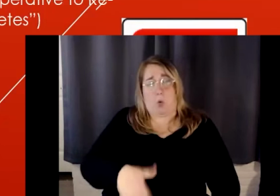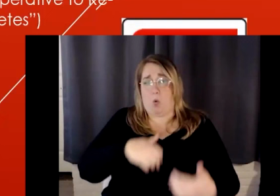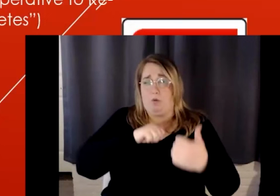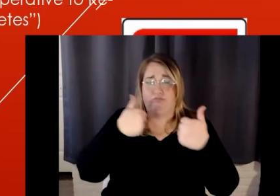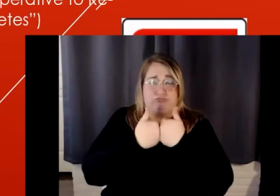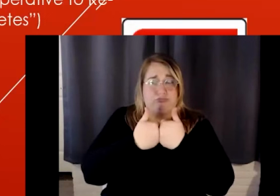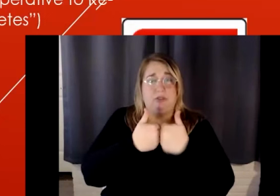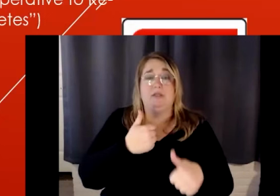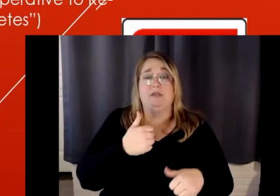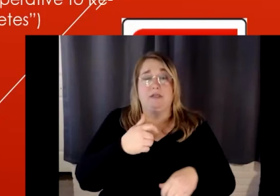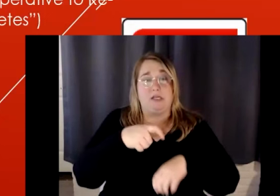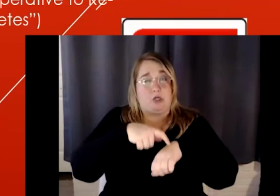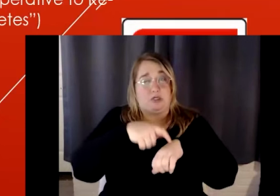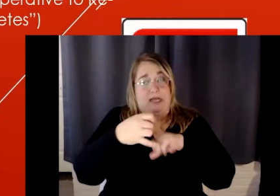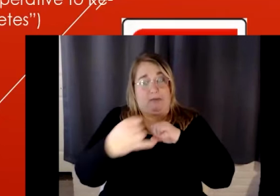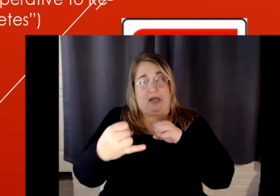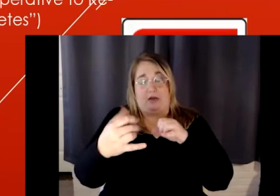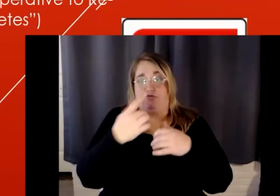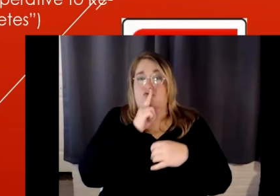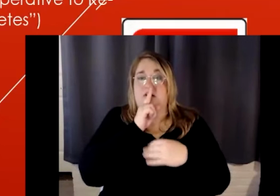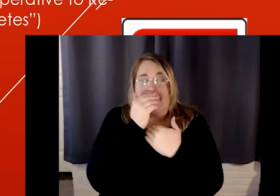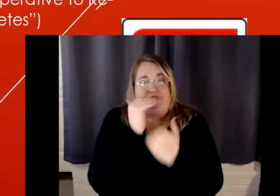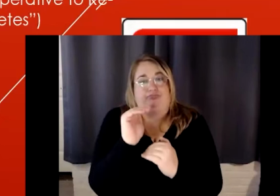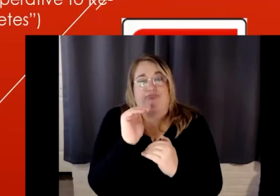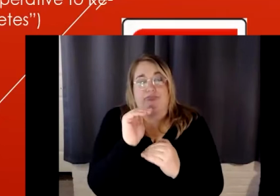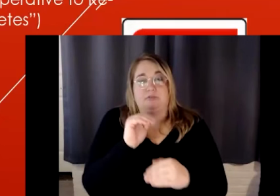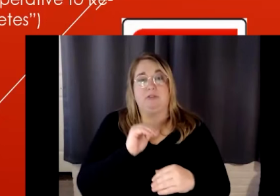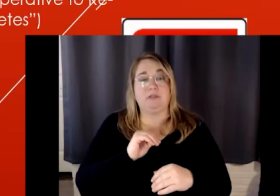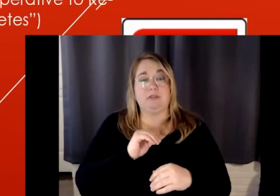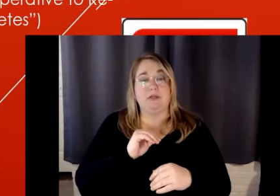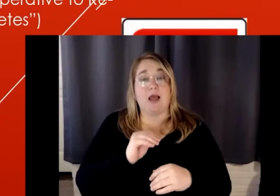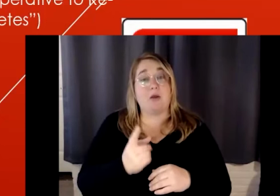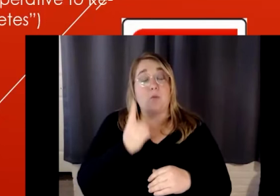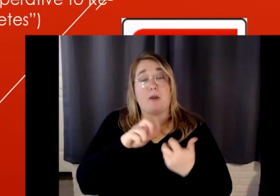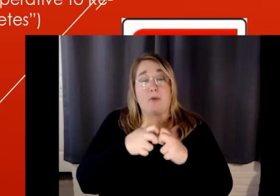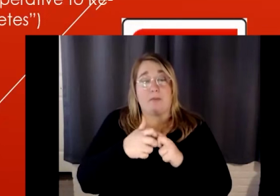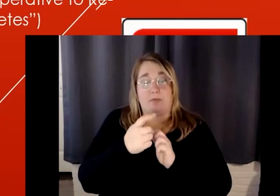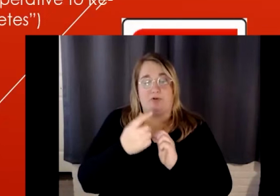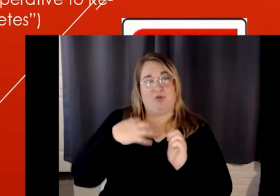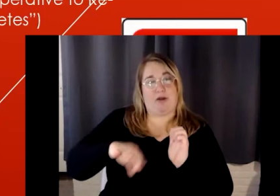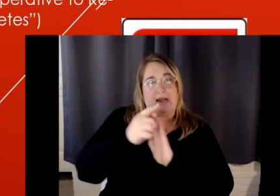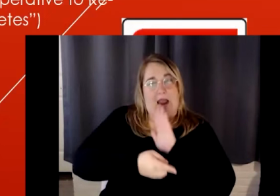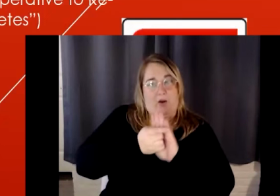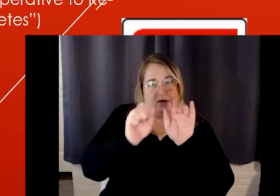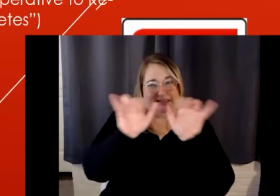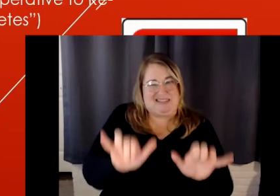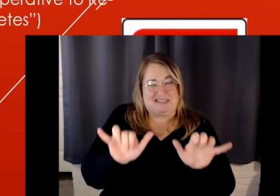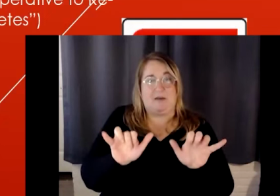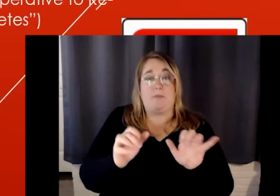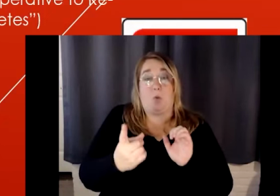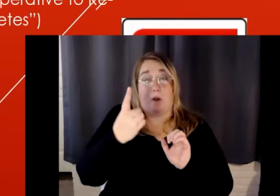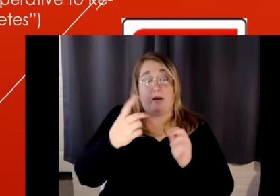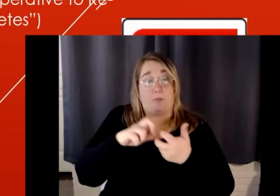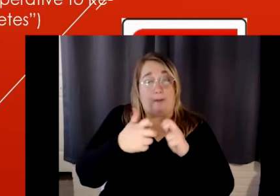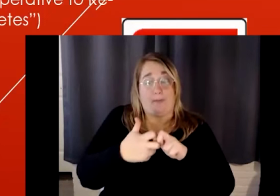restrictive timeline, right? And one of the problems with the credit hour system is there's no consideration